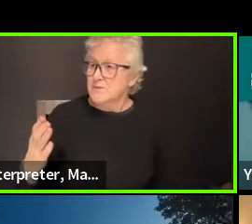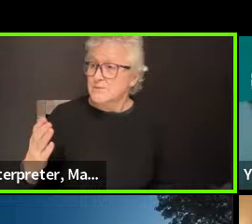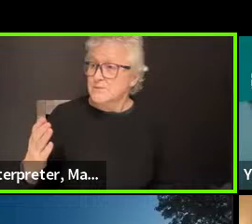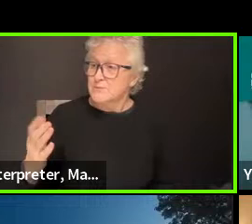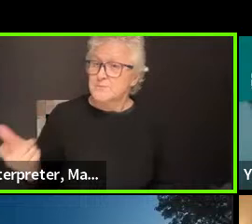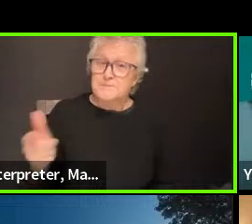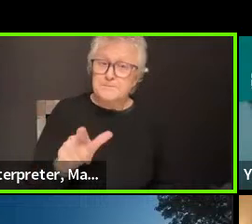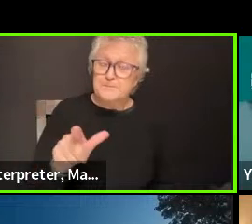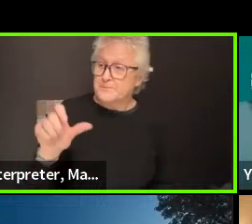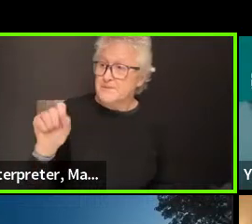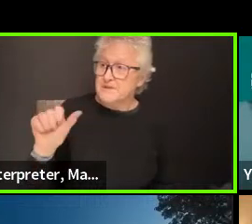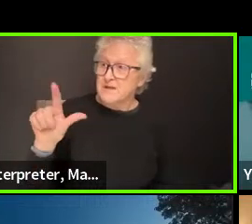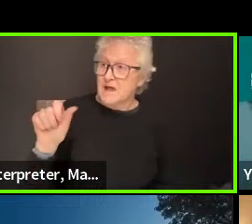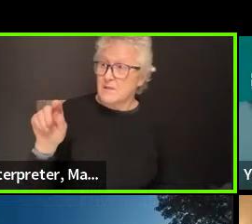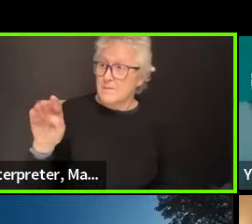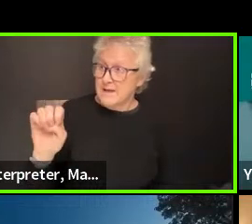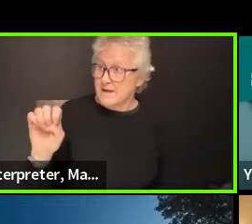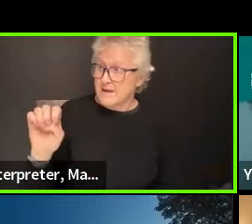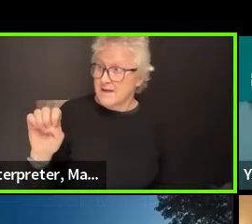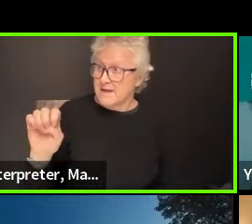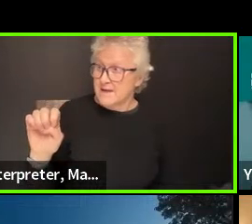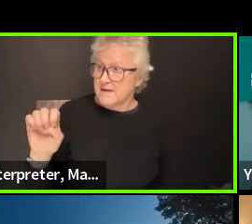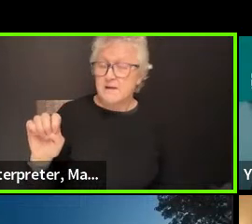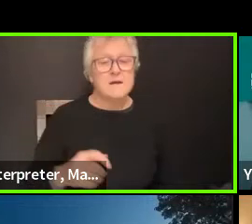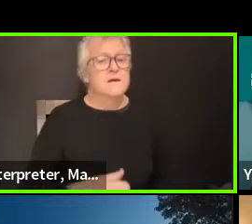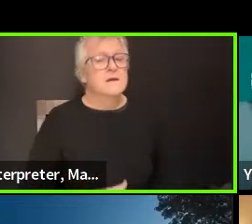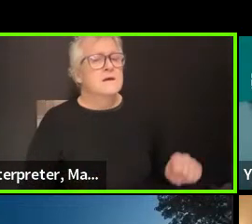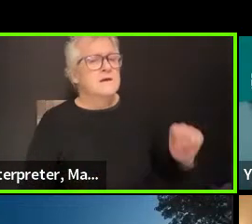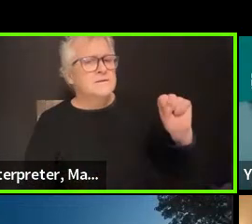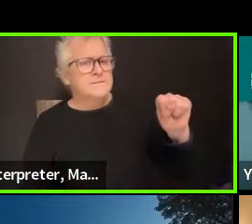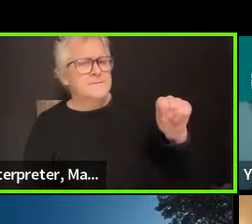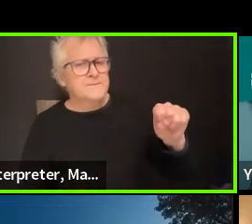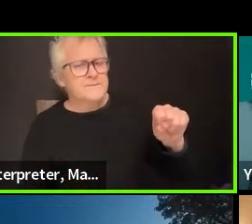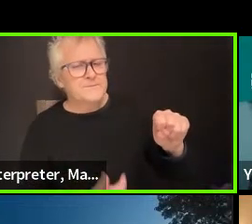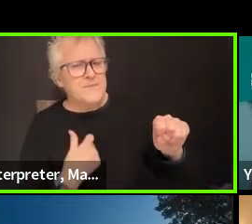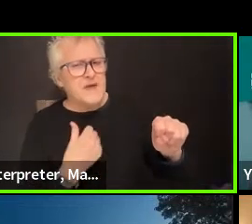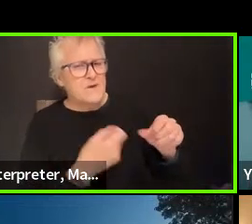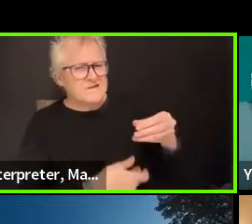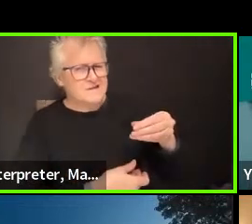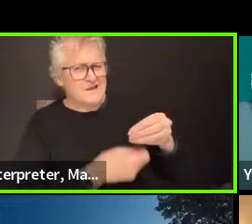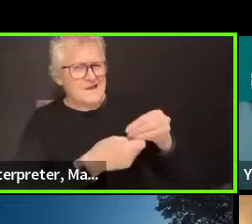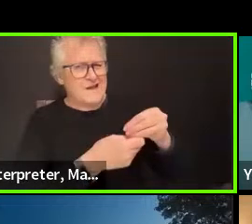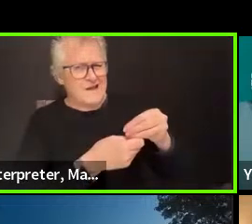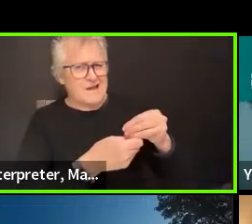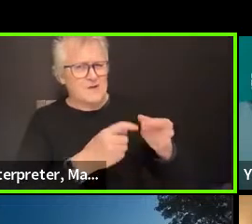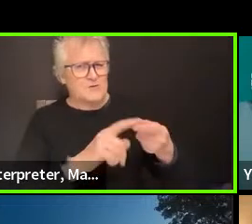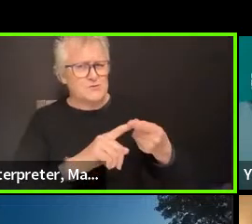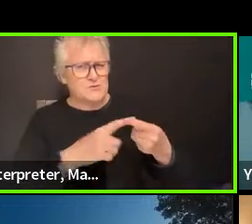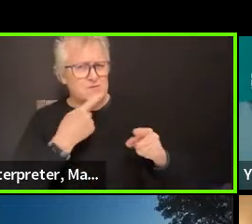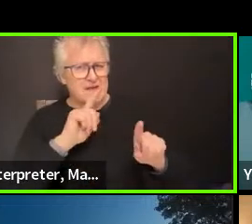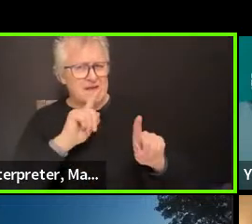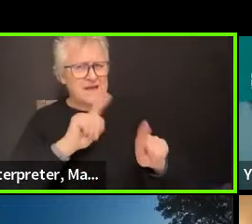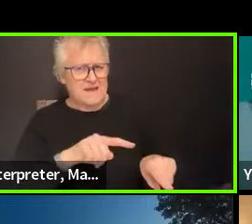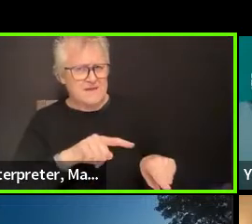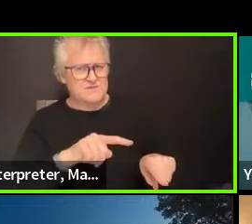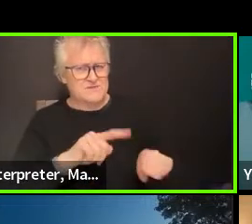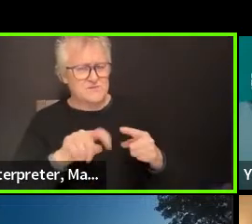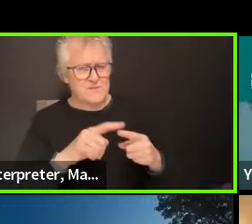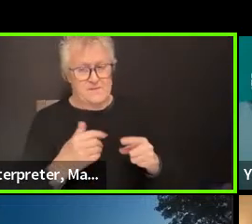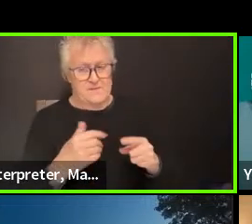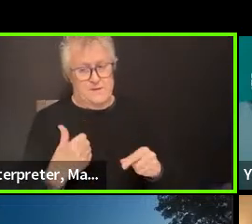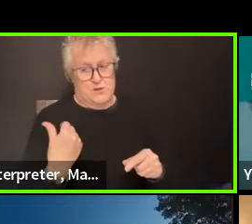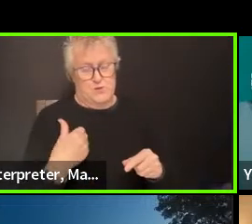Hi, all. I just wanted to add to the answer Ray gave around our youth press conference and what